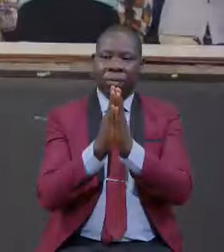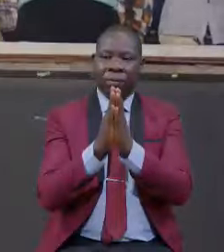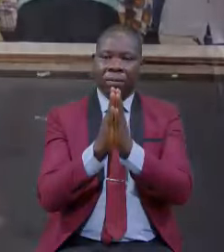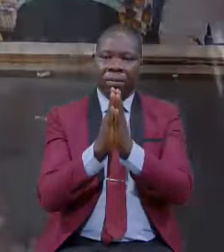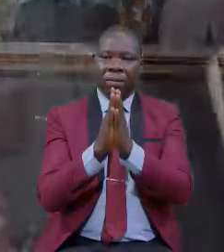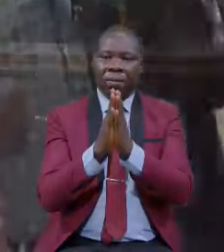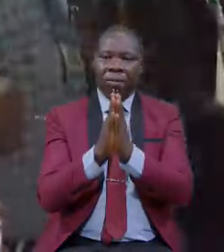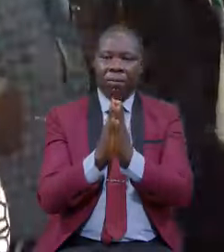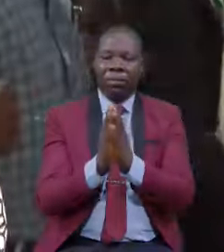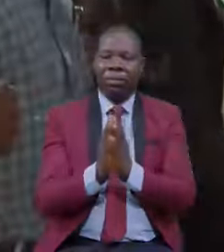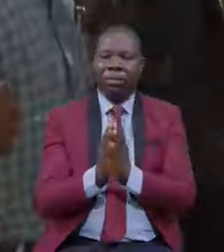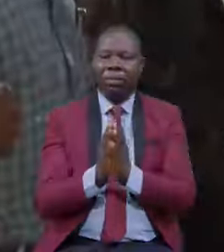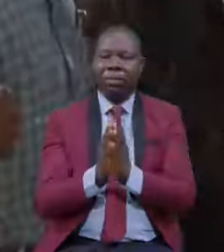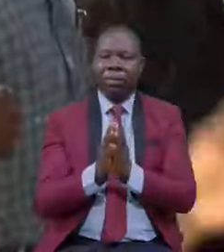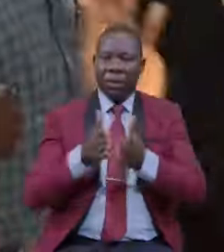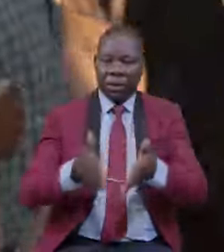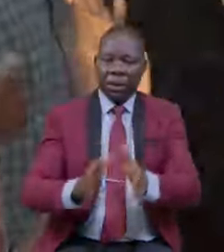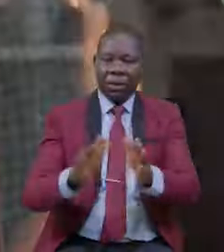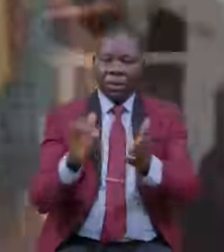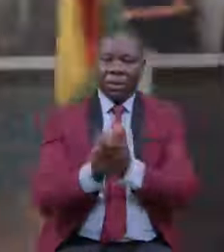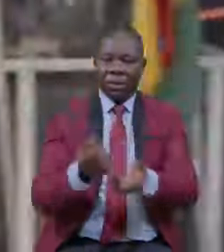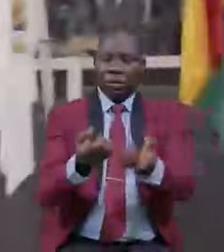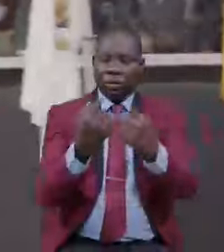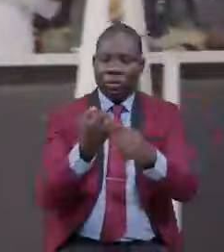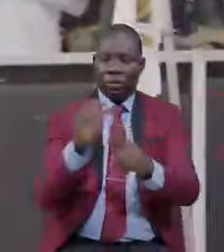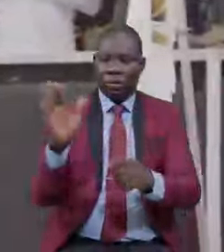Jesus' name I pray. Let that come to your heart. Say that again. In